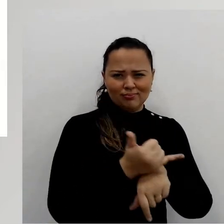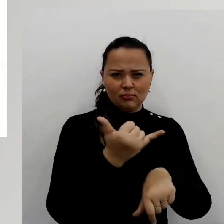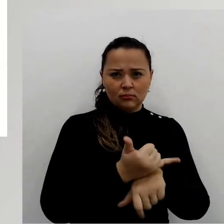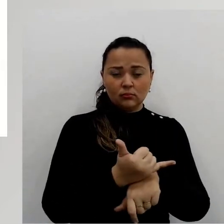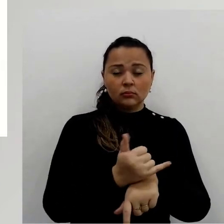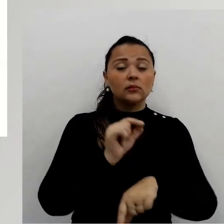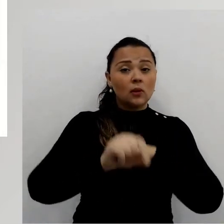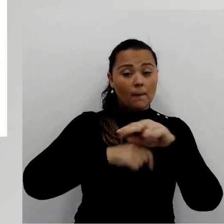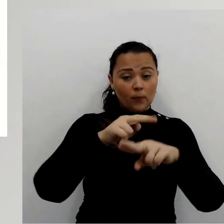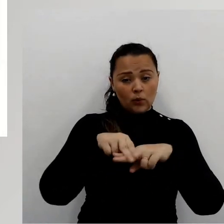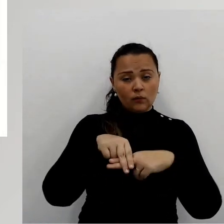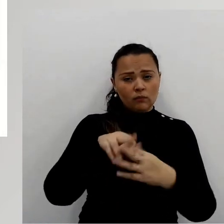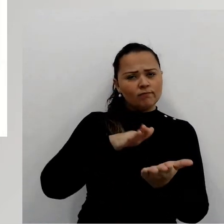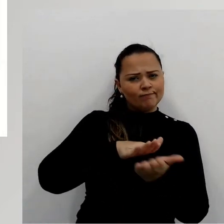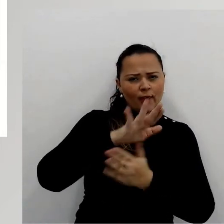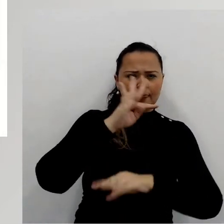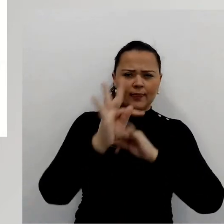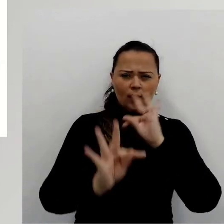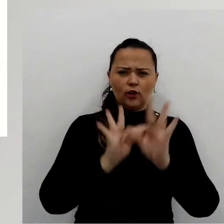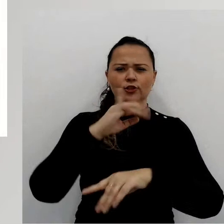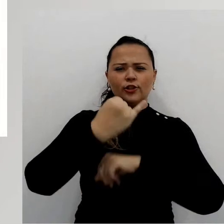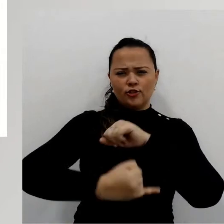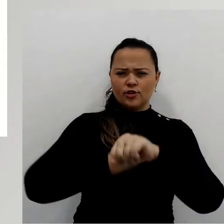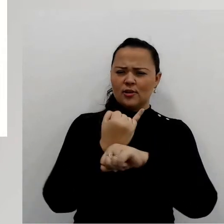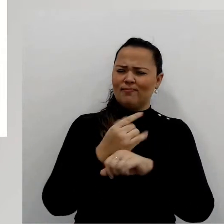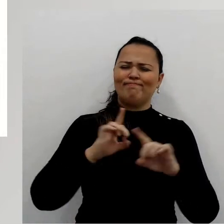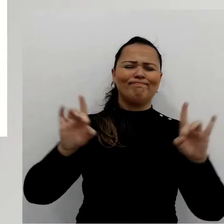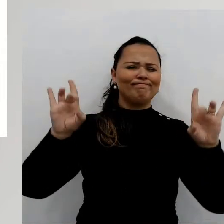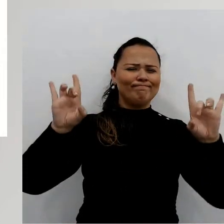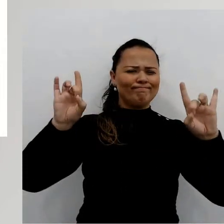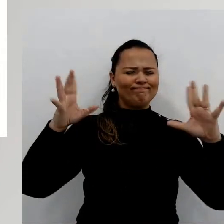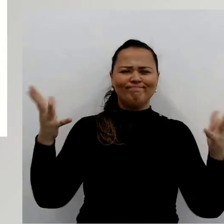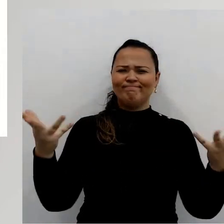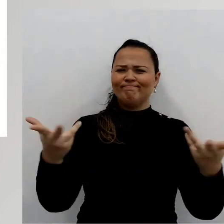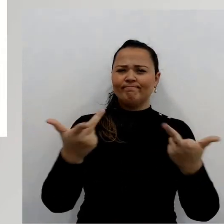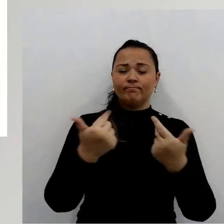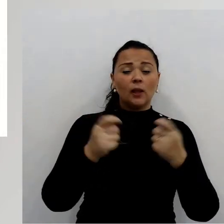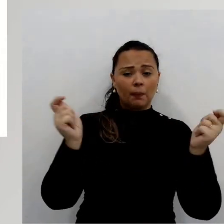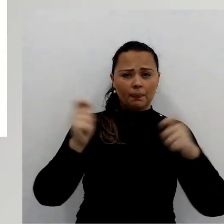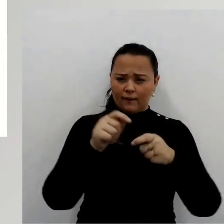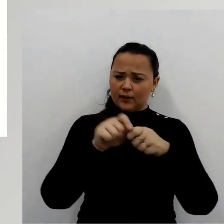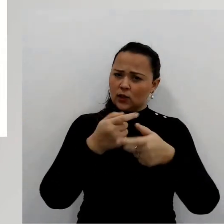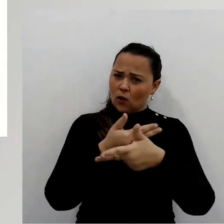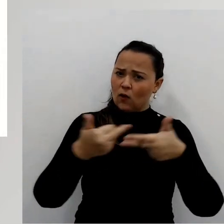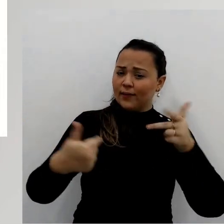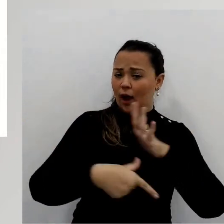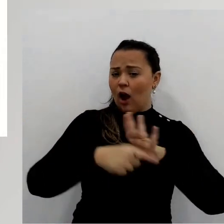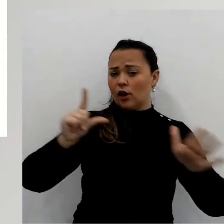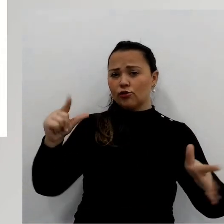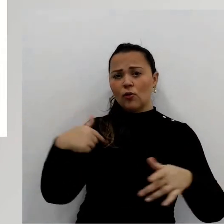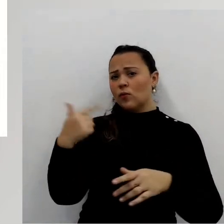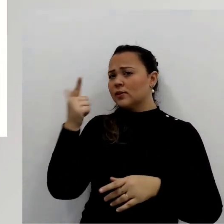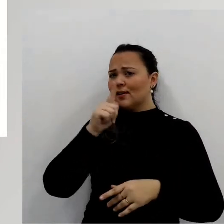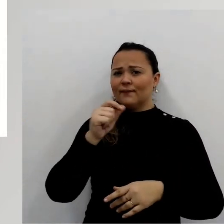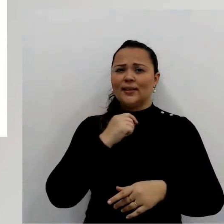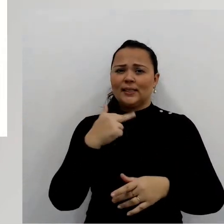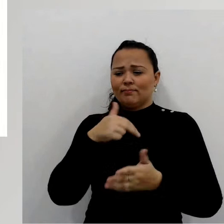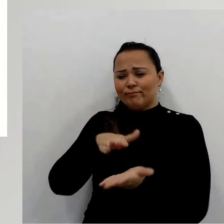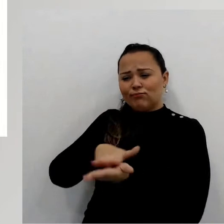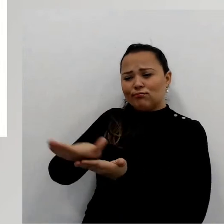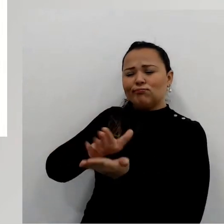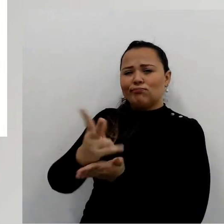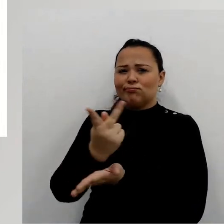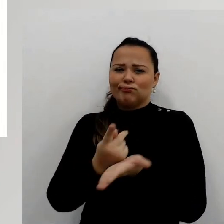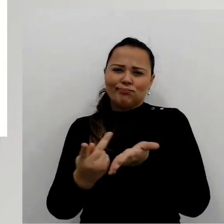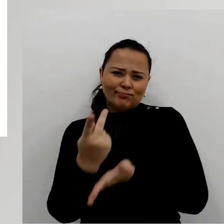efficient, and it allows you to do things that you just couldn't do with offset and flexo. But in order to